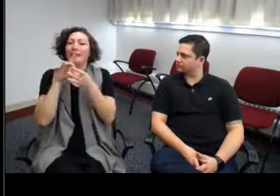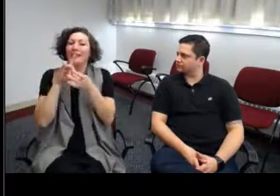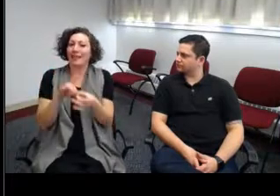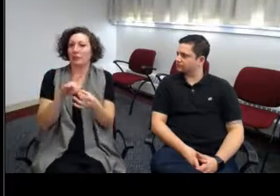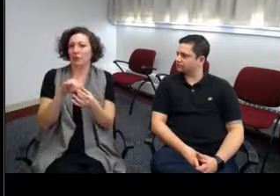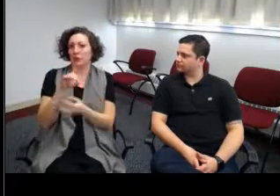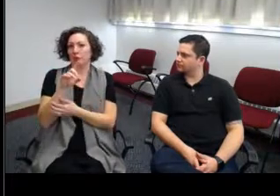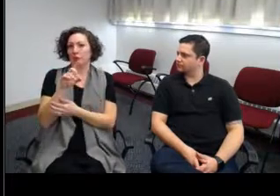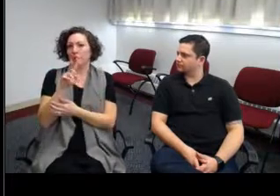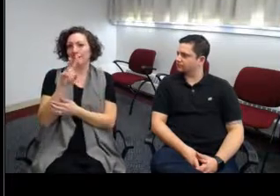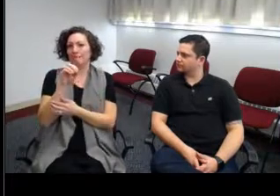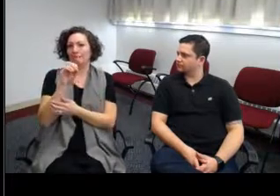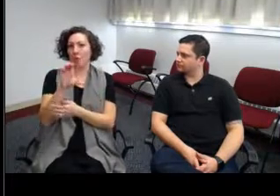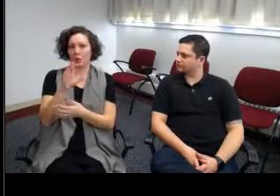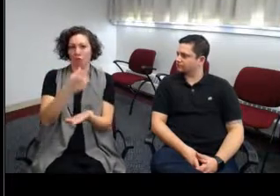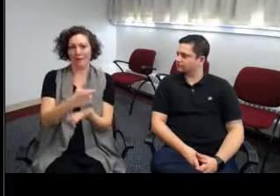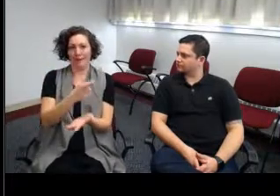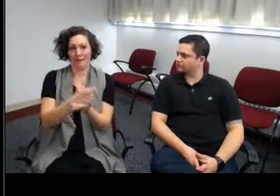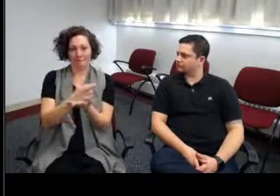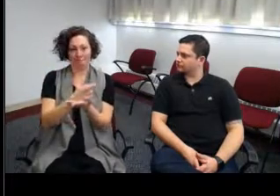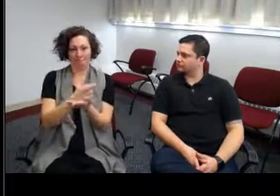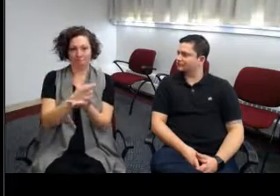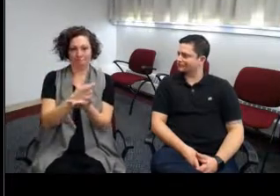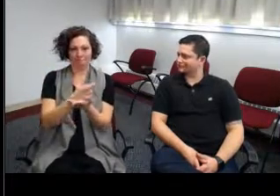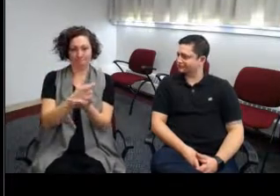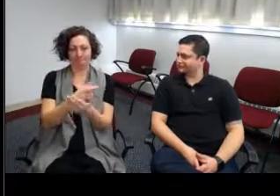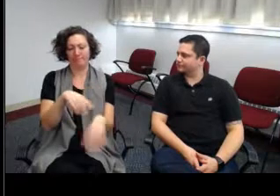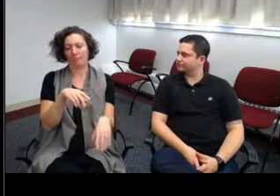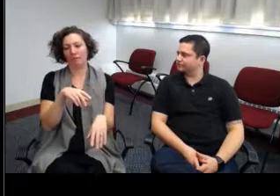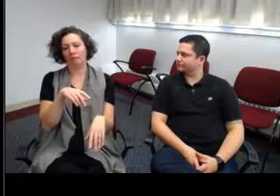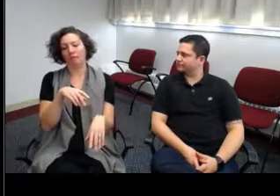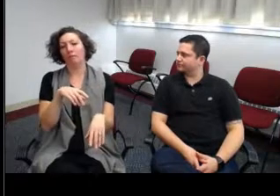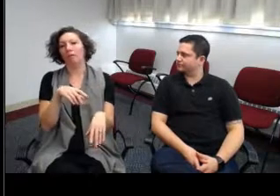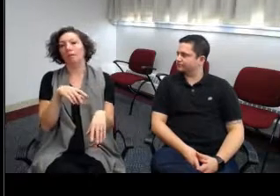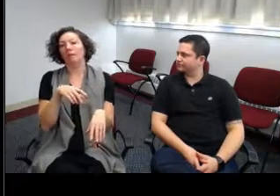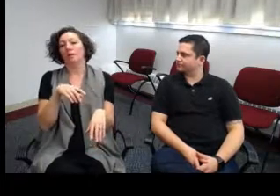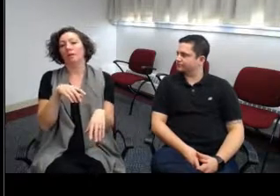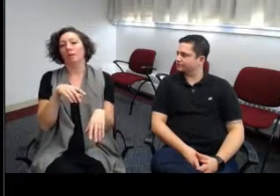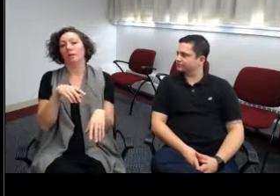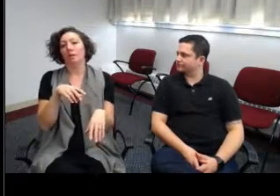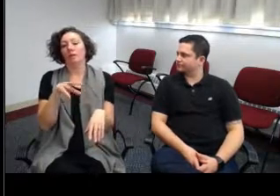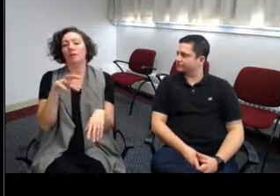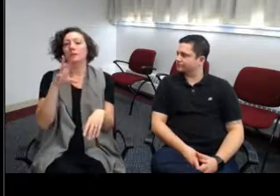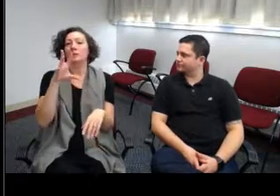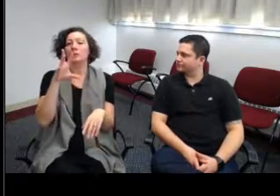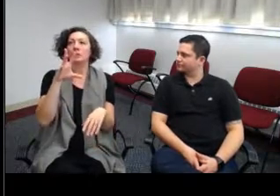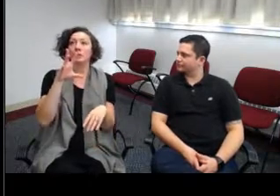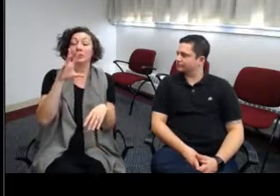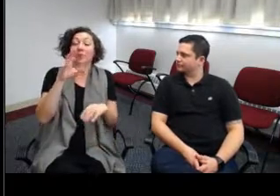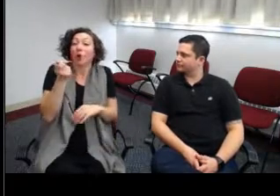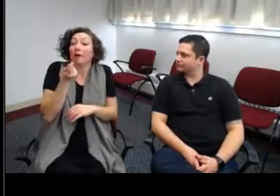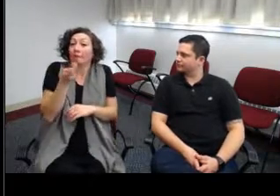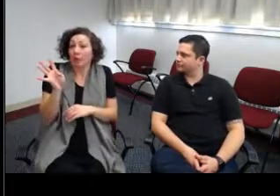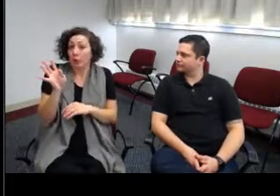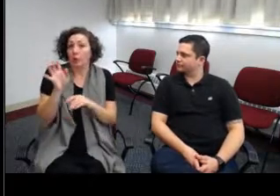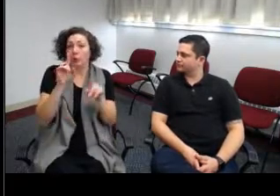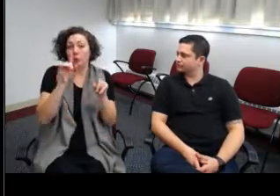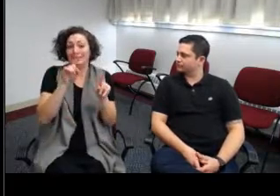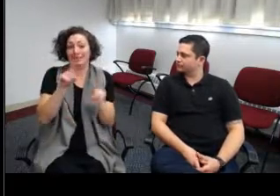developing accessible assessments in sign language, specifically for vocational rehab.